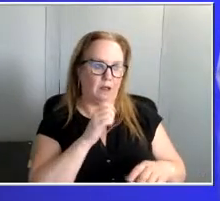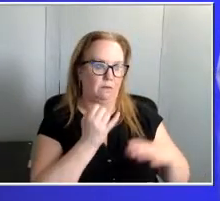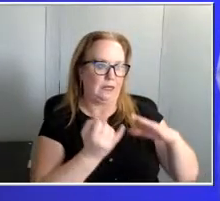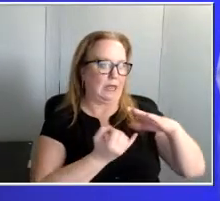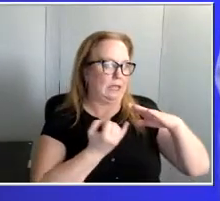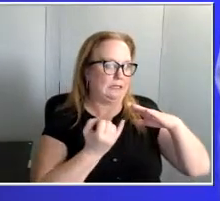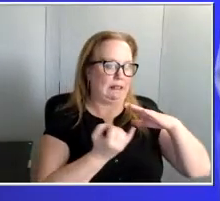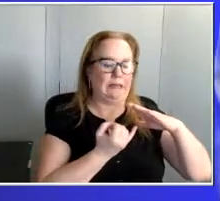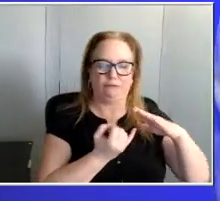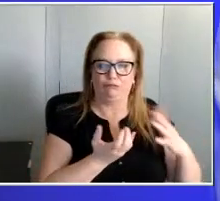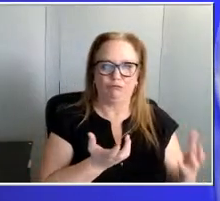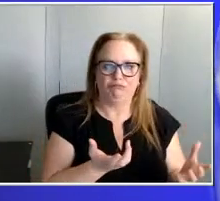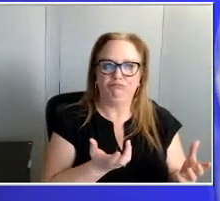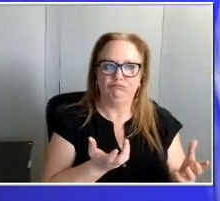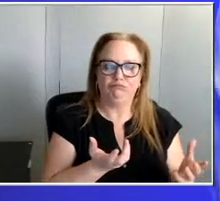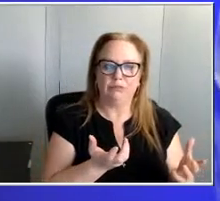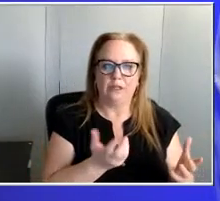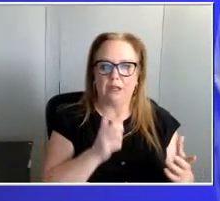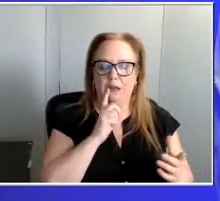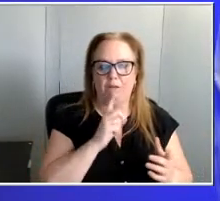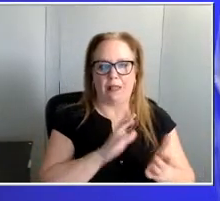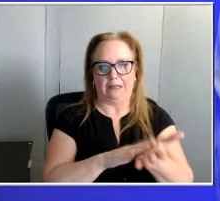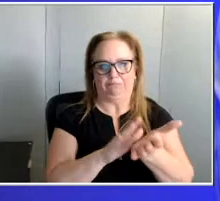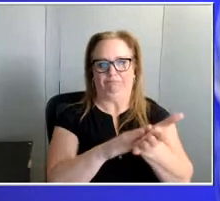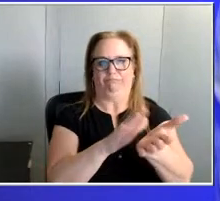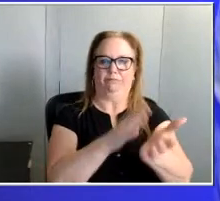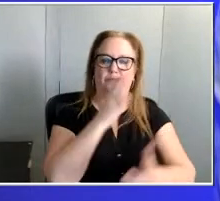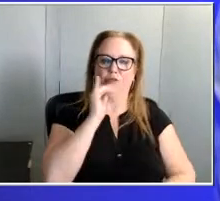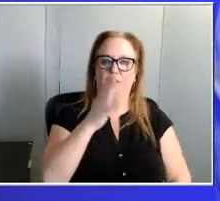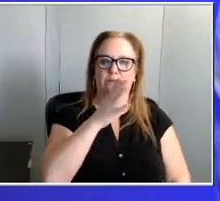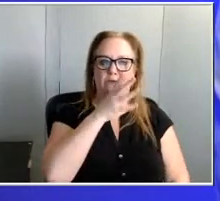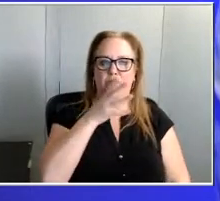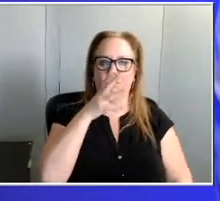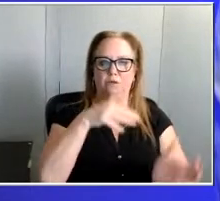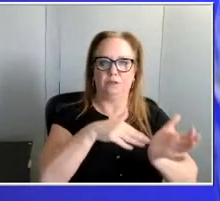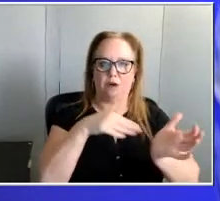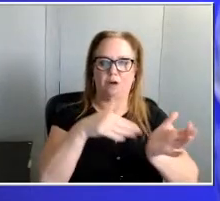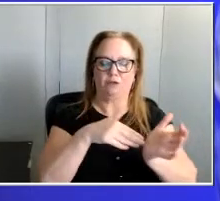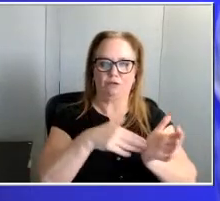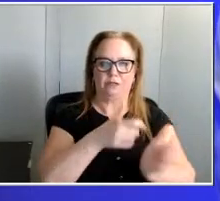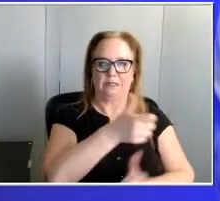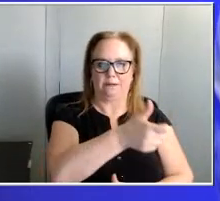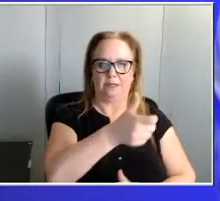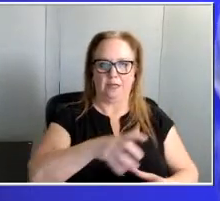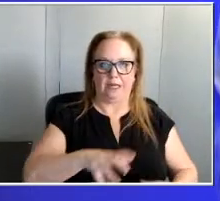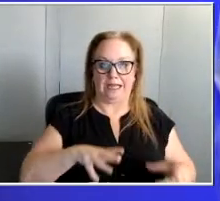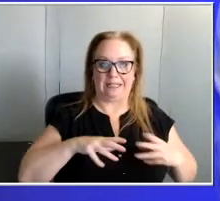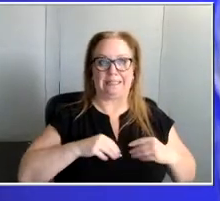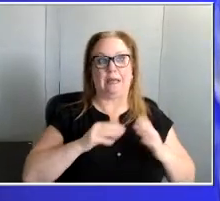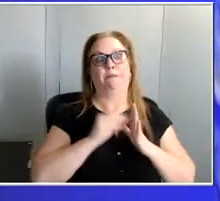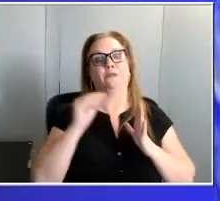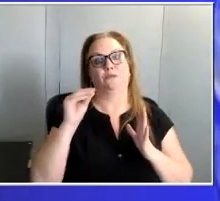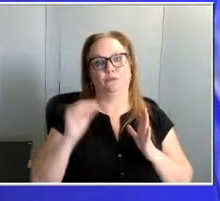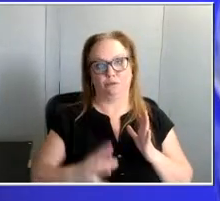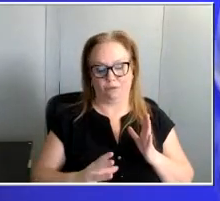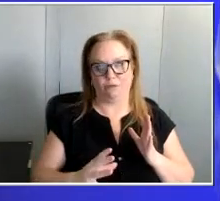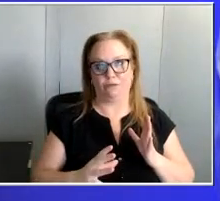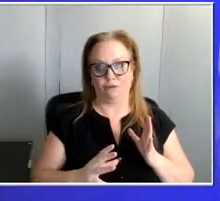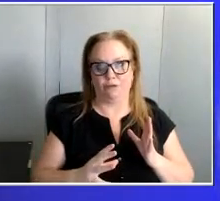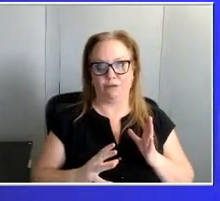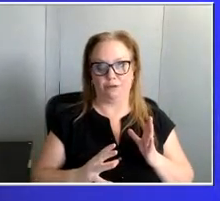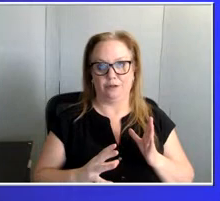And, and hats off to the rural docs who then accept these students, who